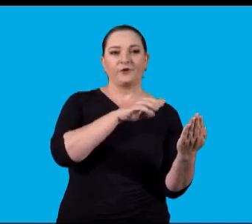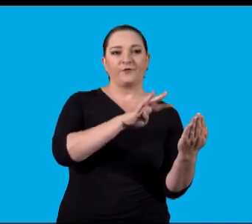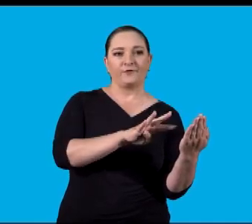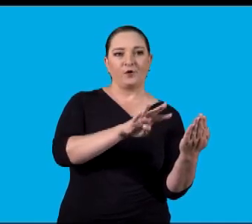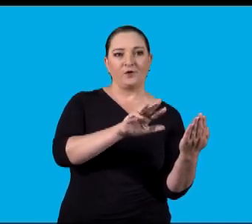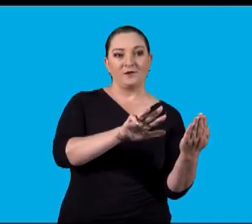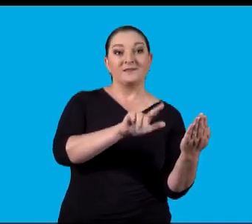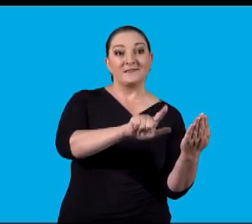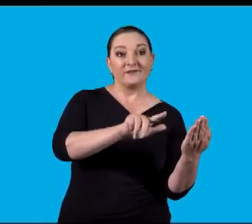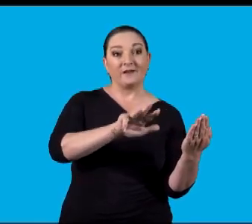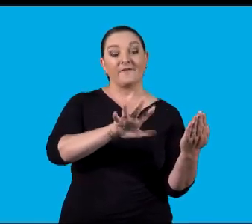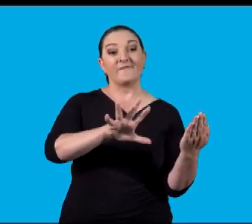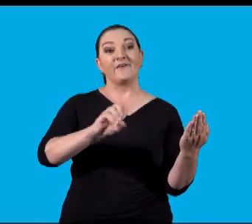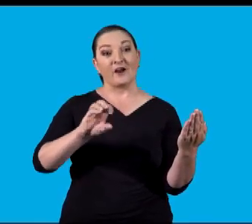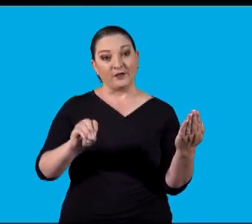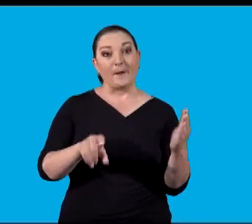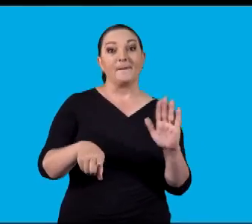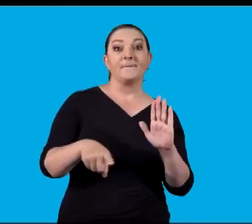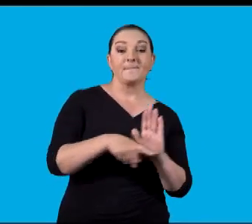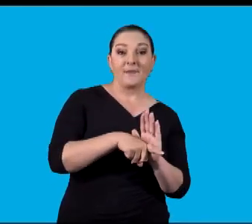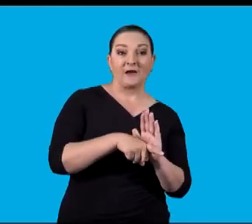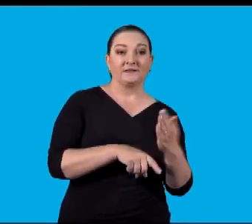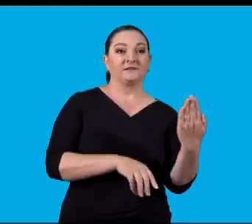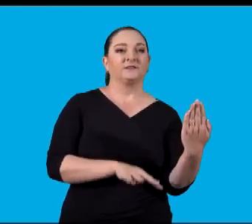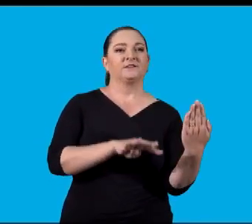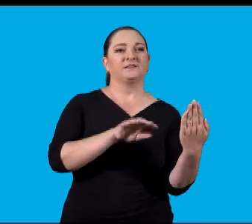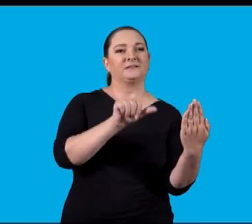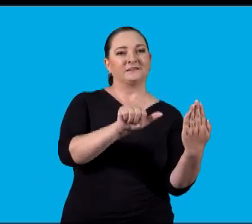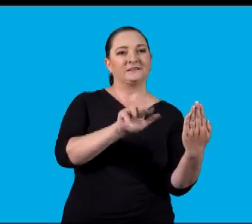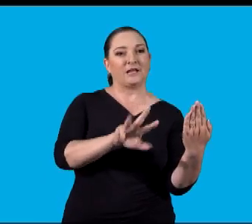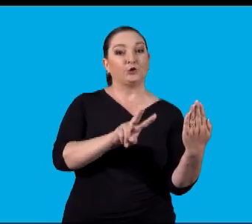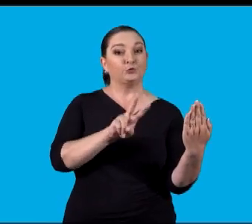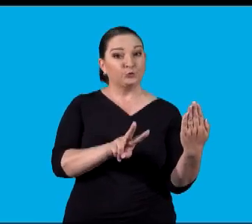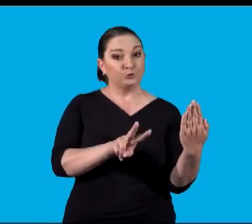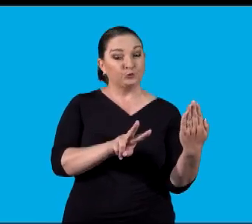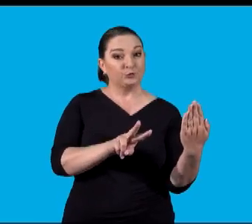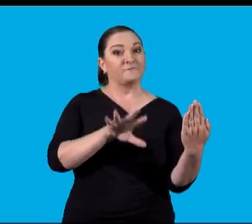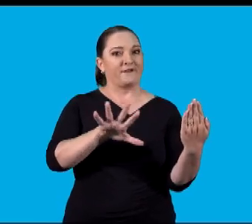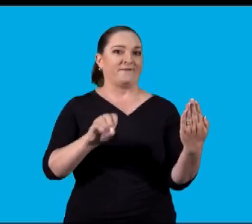479,500. Then I'll say minus what?